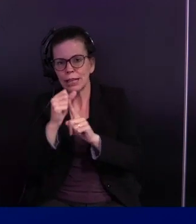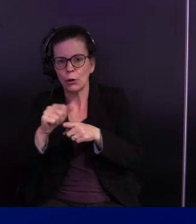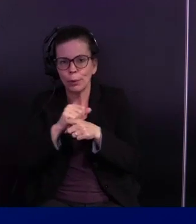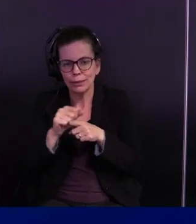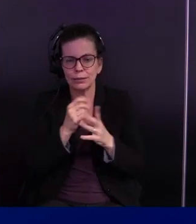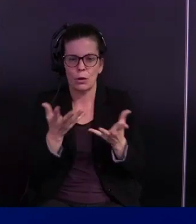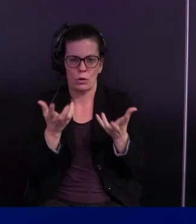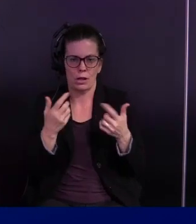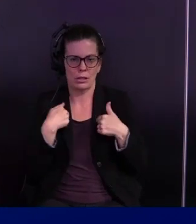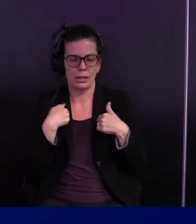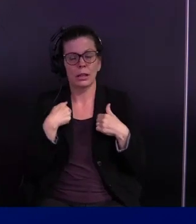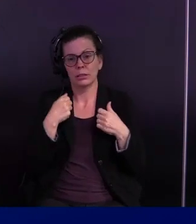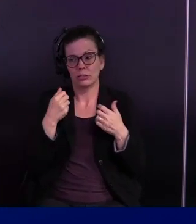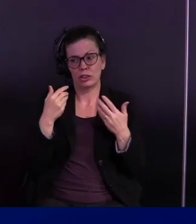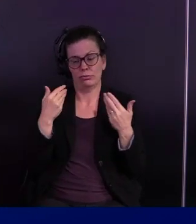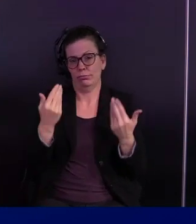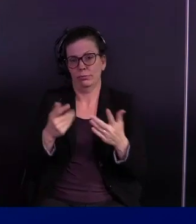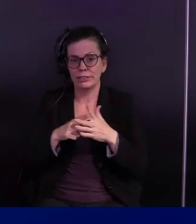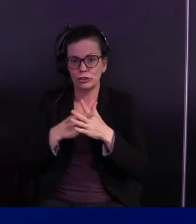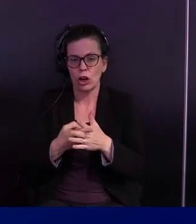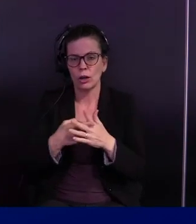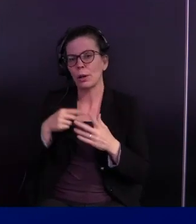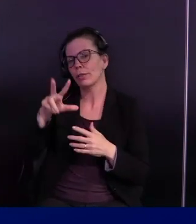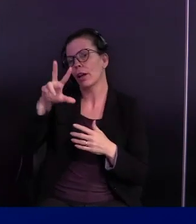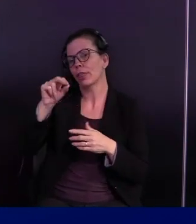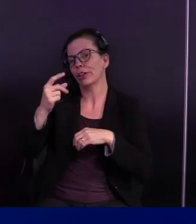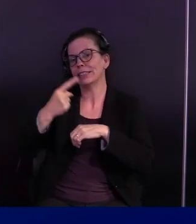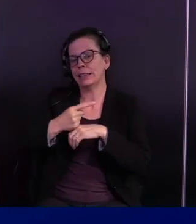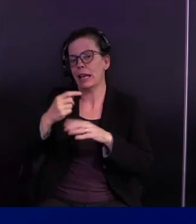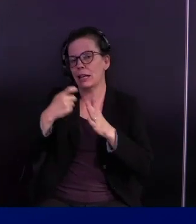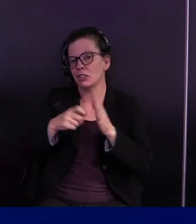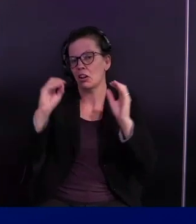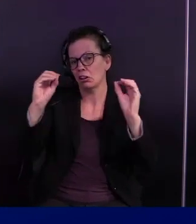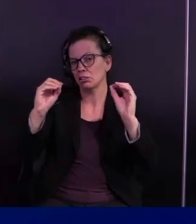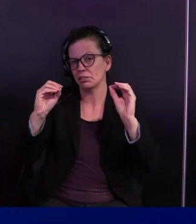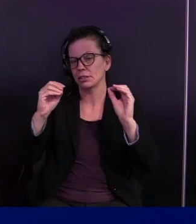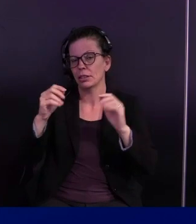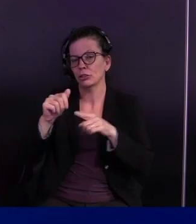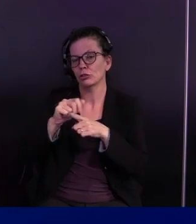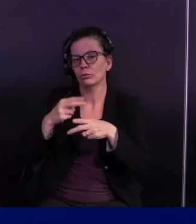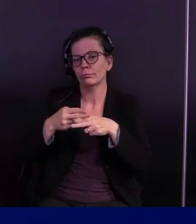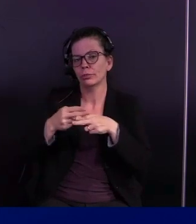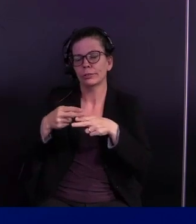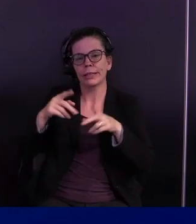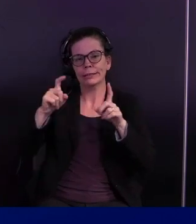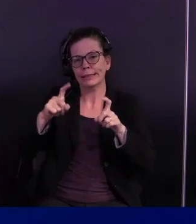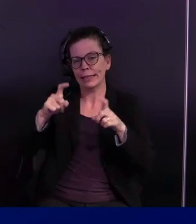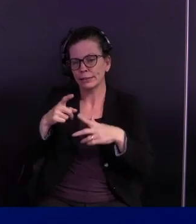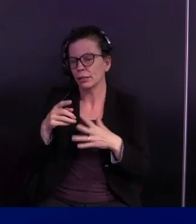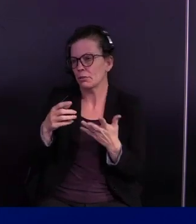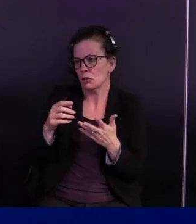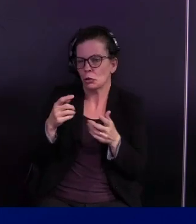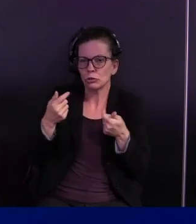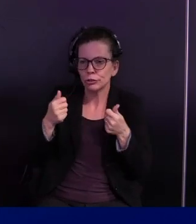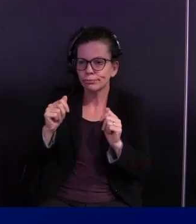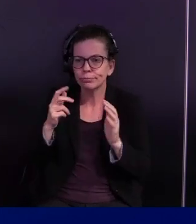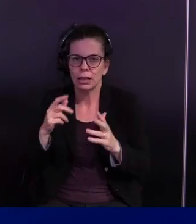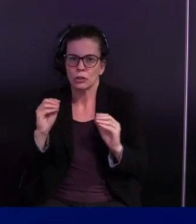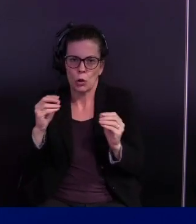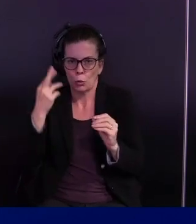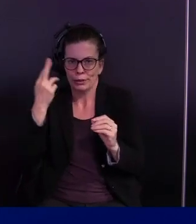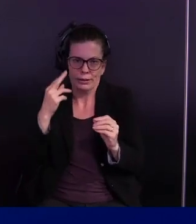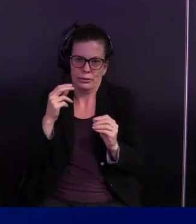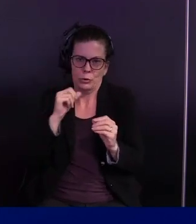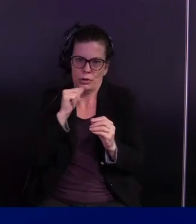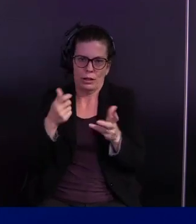Otherwise, get in and get started. We have a 30-day free trial. There's no reason not to get started there and understand, what it does for your environment. Your data